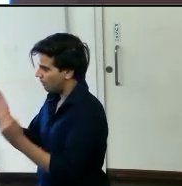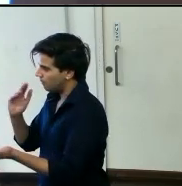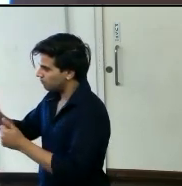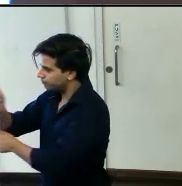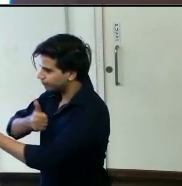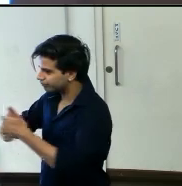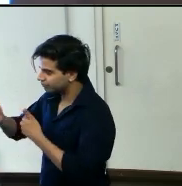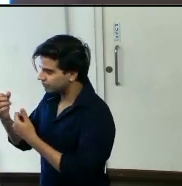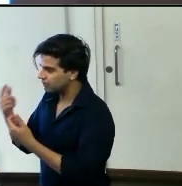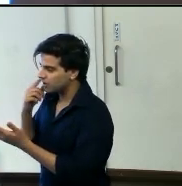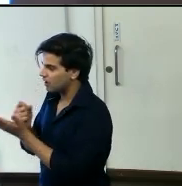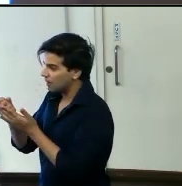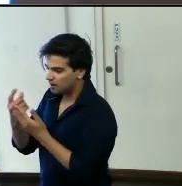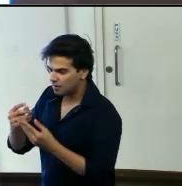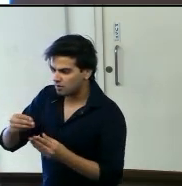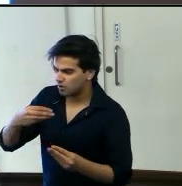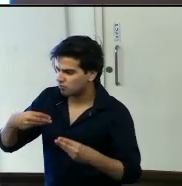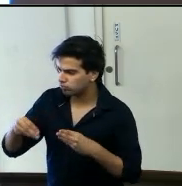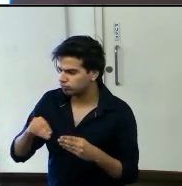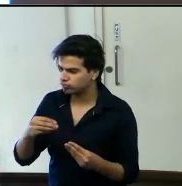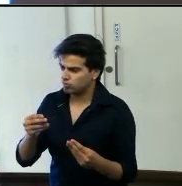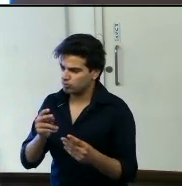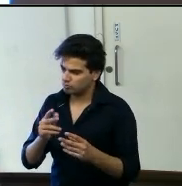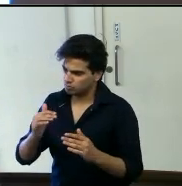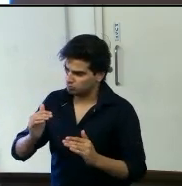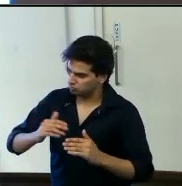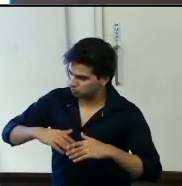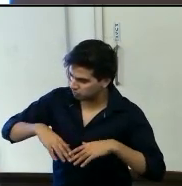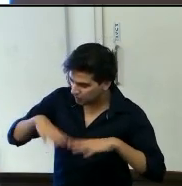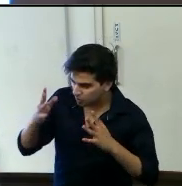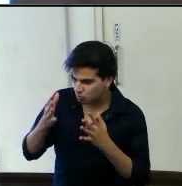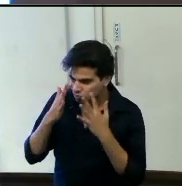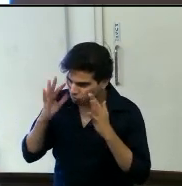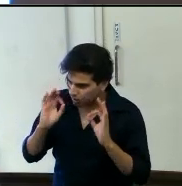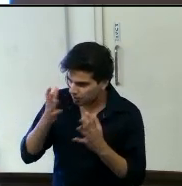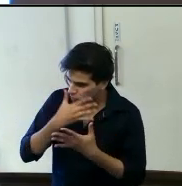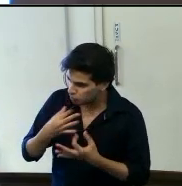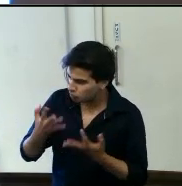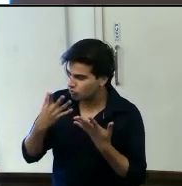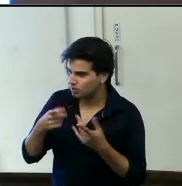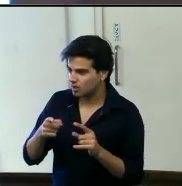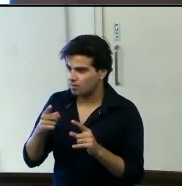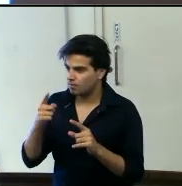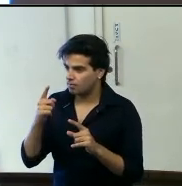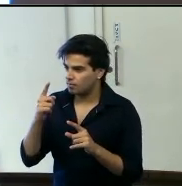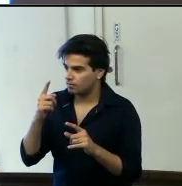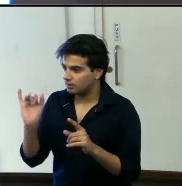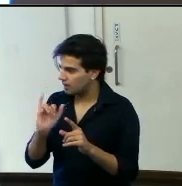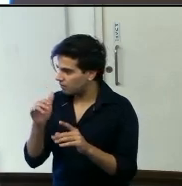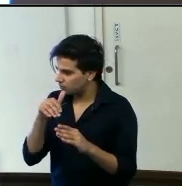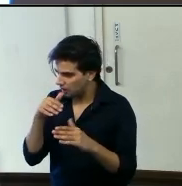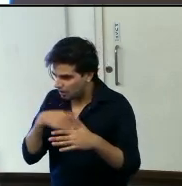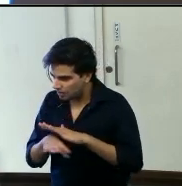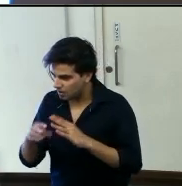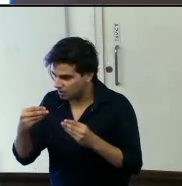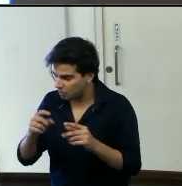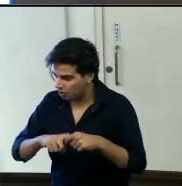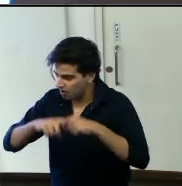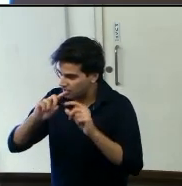I am emphasizing the softness, vulnerability, or if you want to generalize like a feminine side, all that kind of